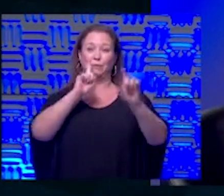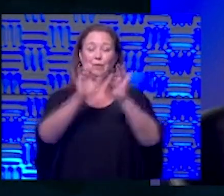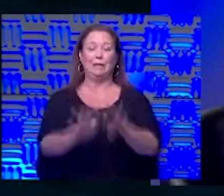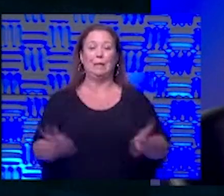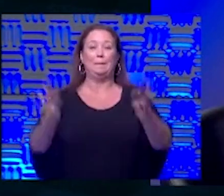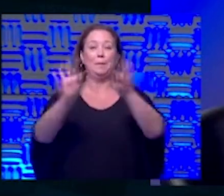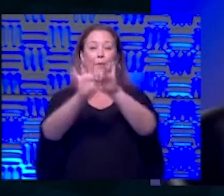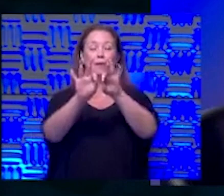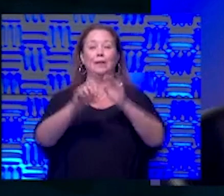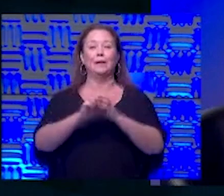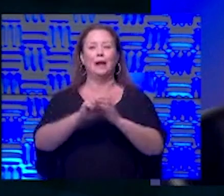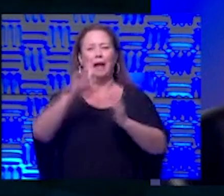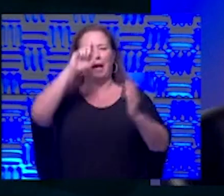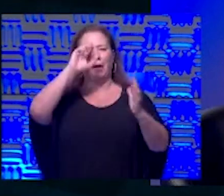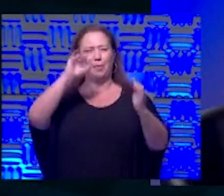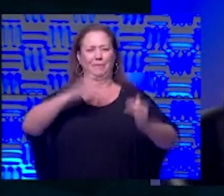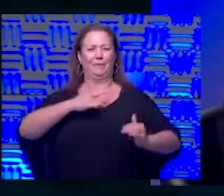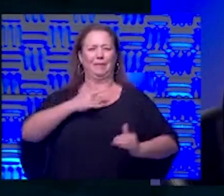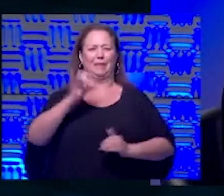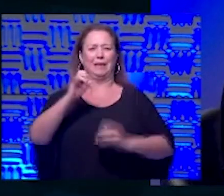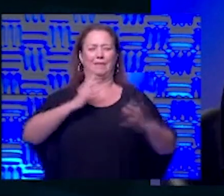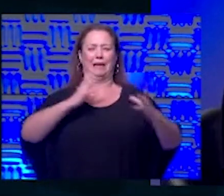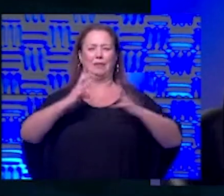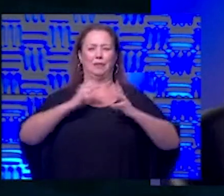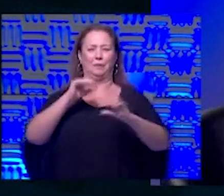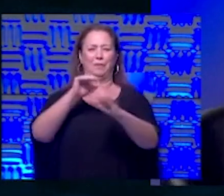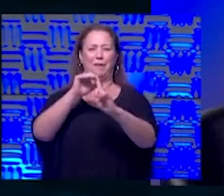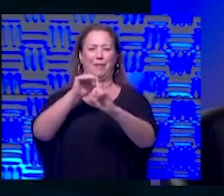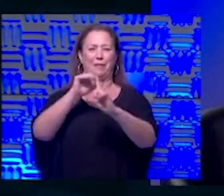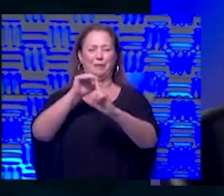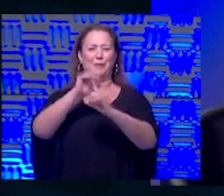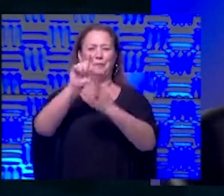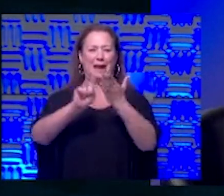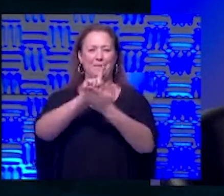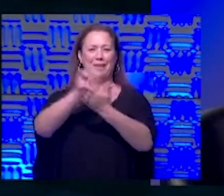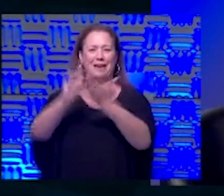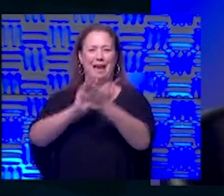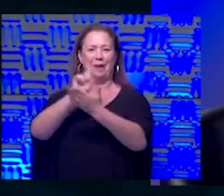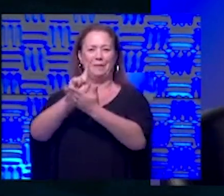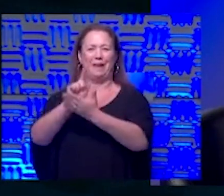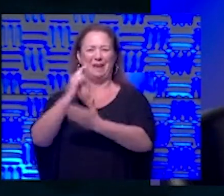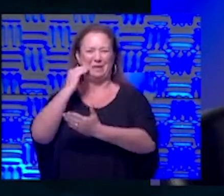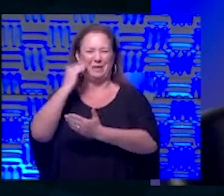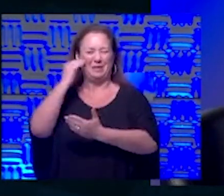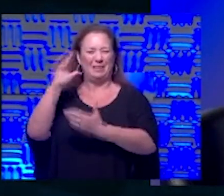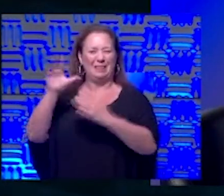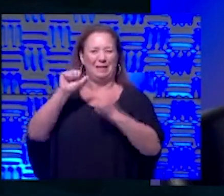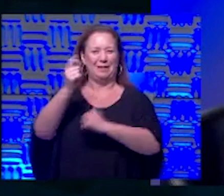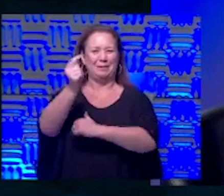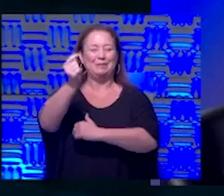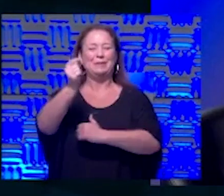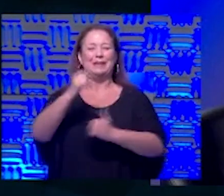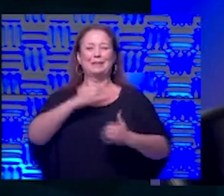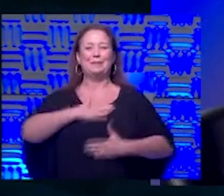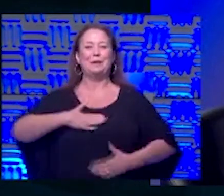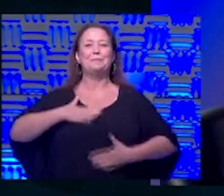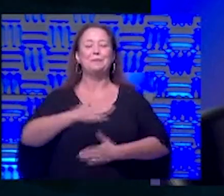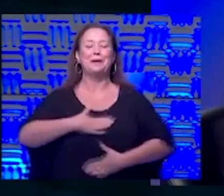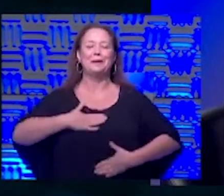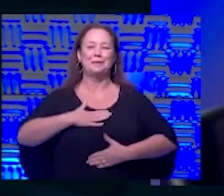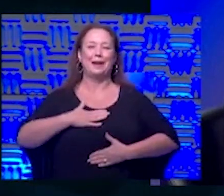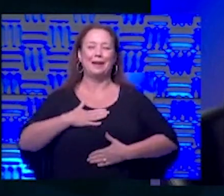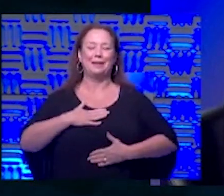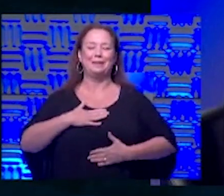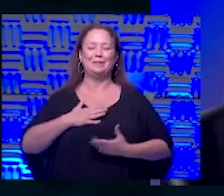important. Well, I hope it feels like a vacation. I think we've bothered you every hour on the hour since you've left on Tuesday, so we appreciate